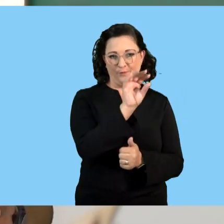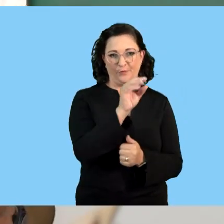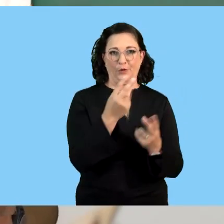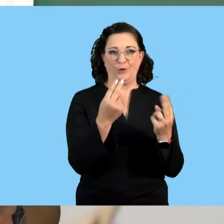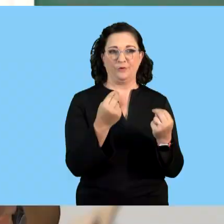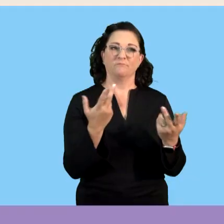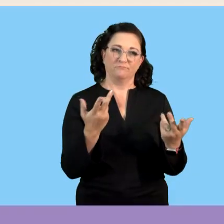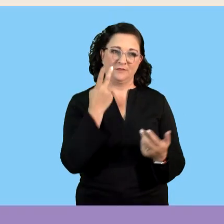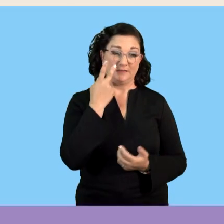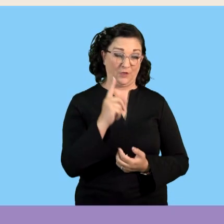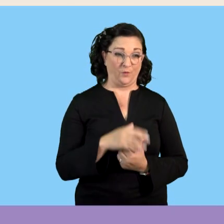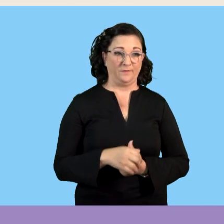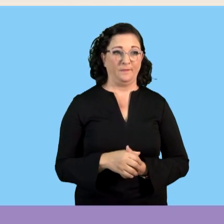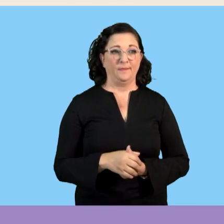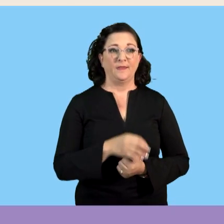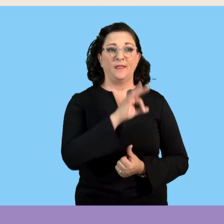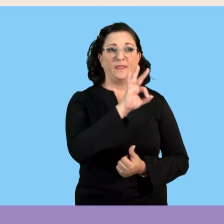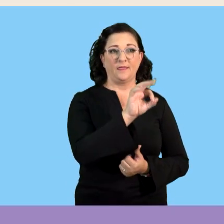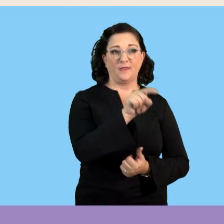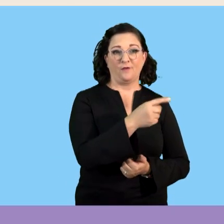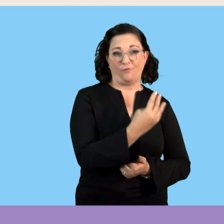it. We have 3/4.